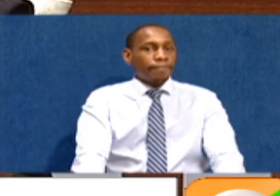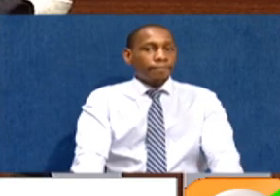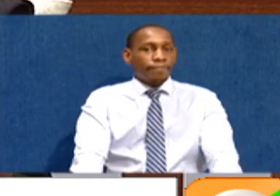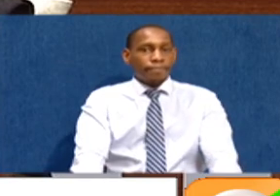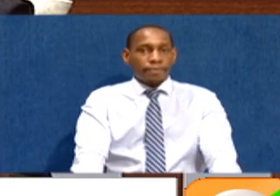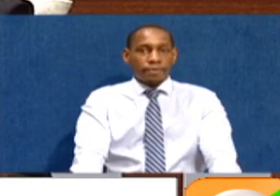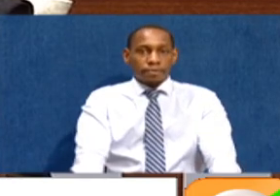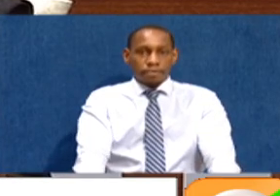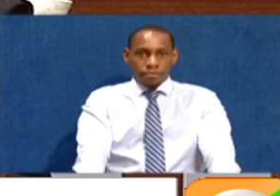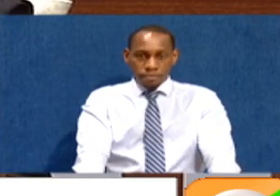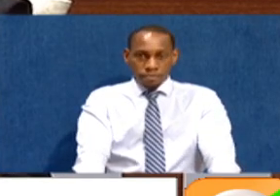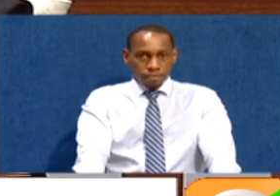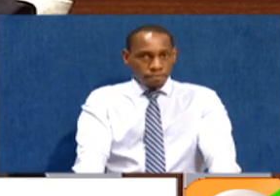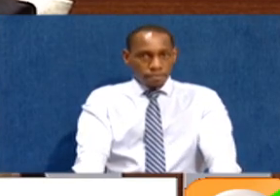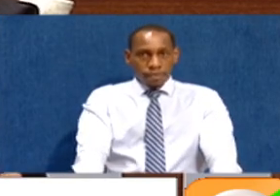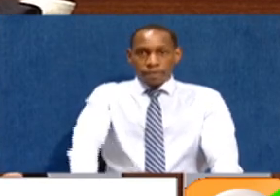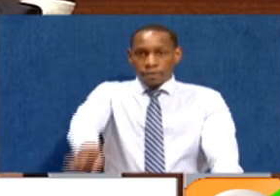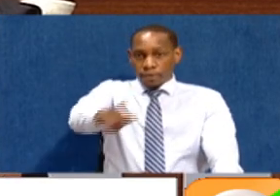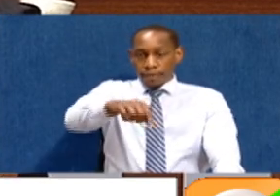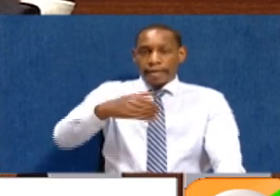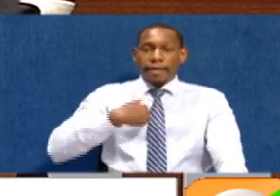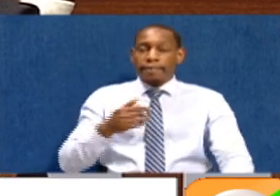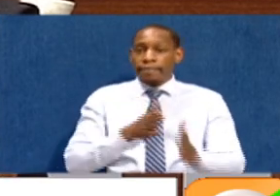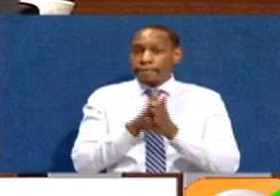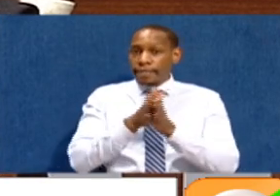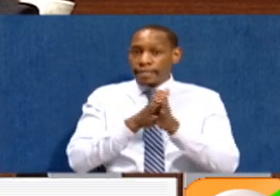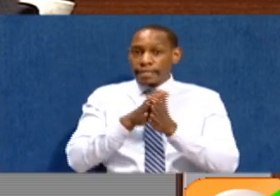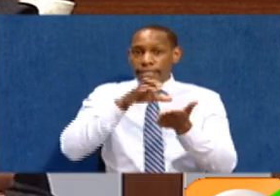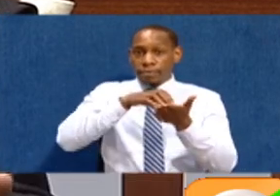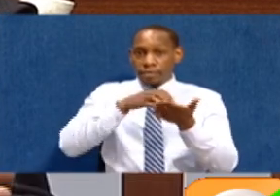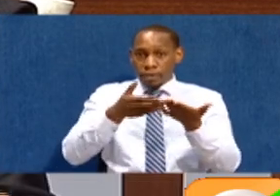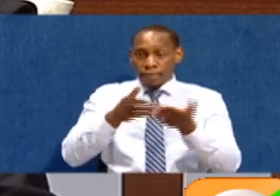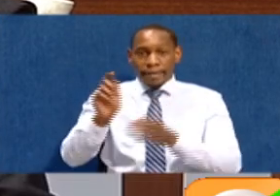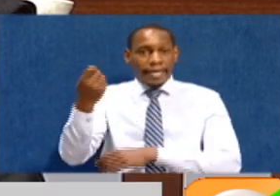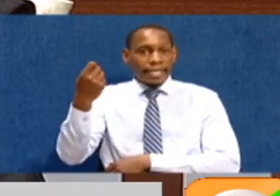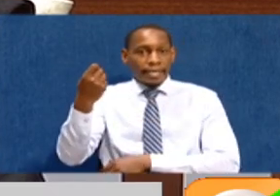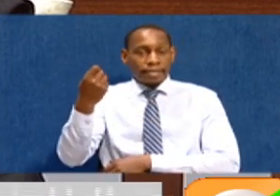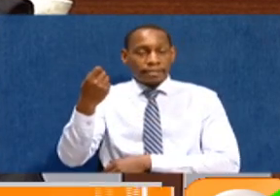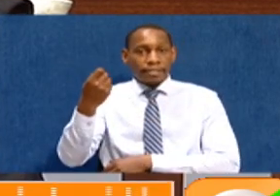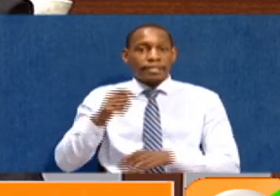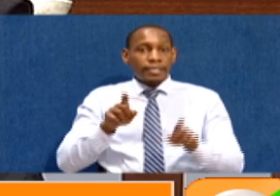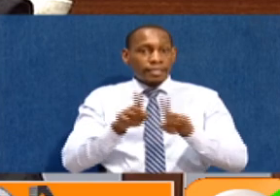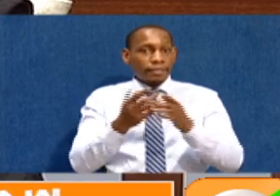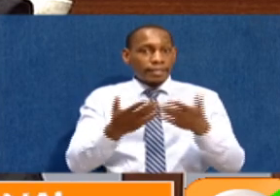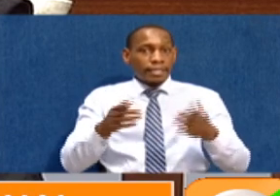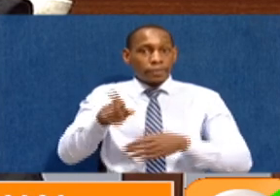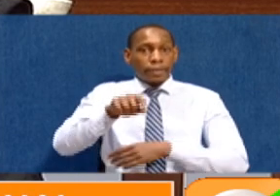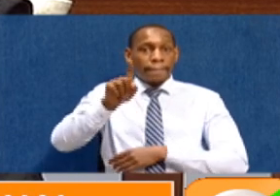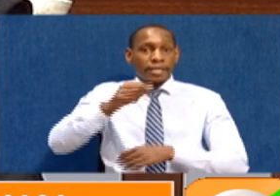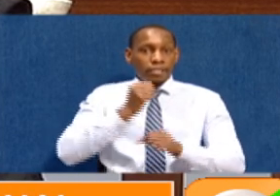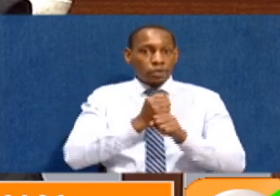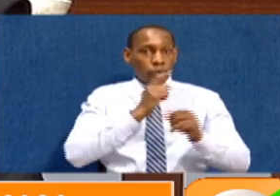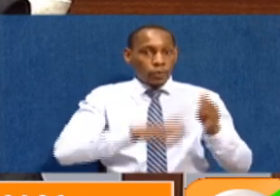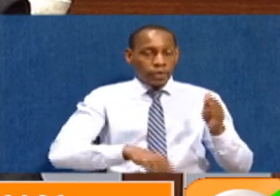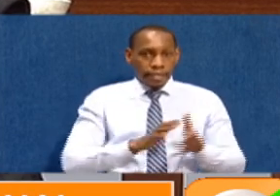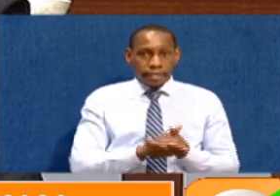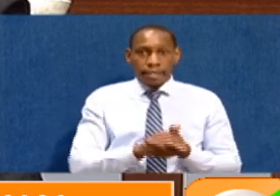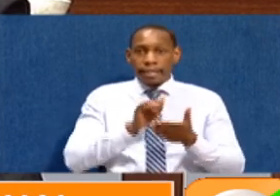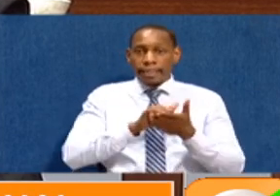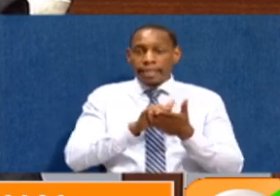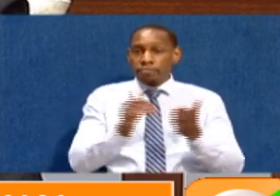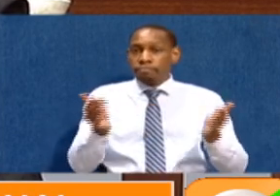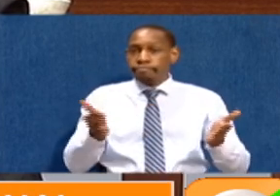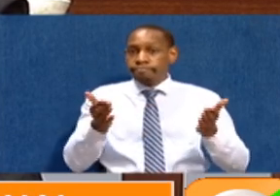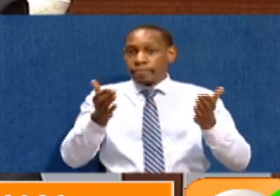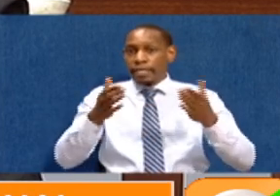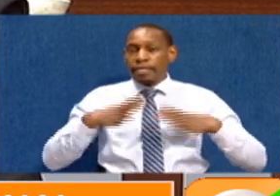are in a very interesting space in the history of our country. One of the things that we must do is to